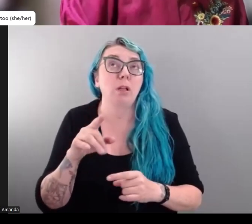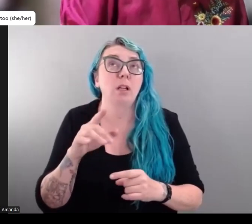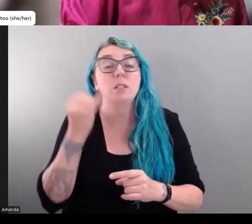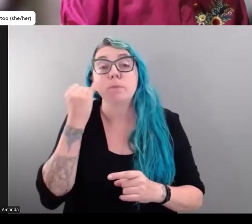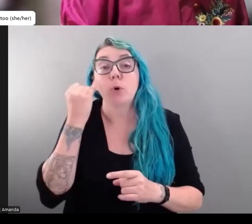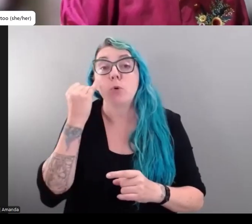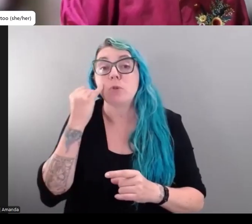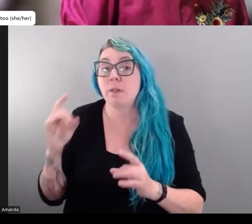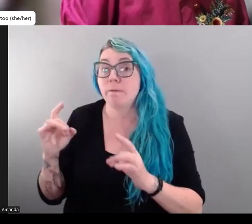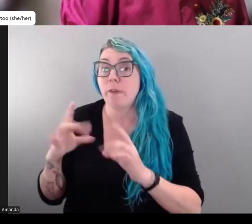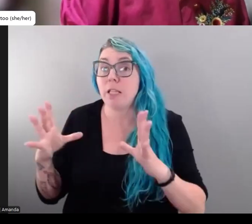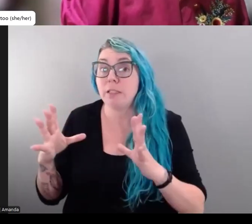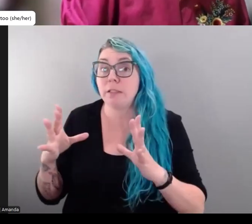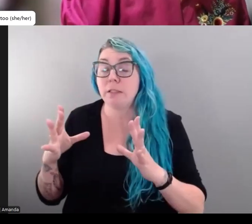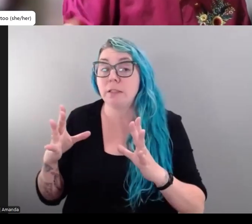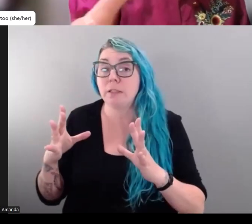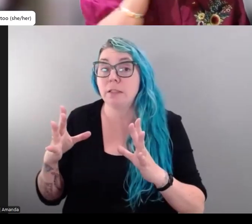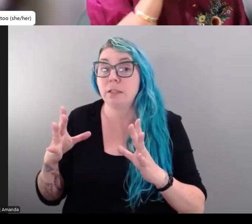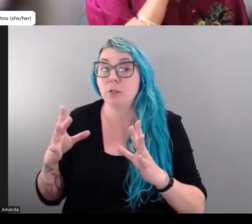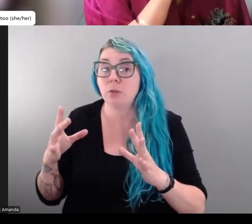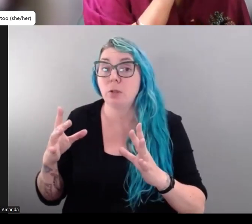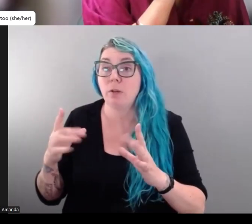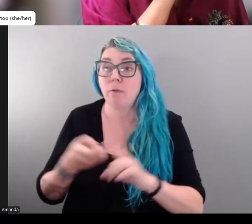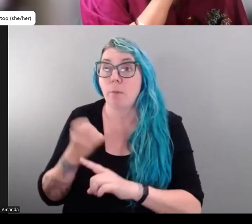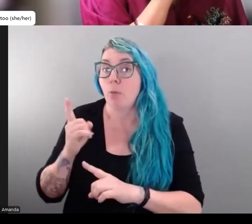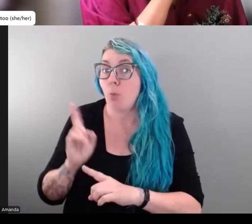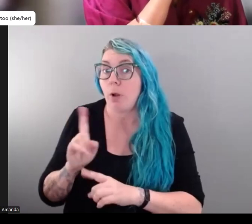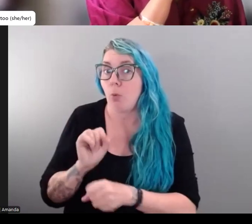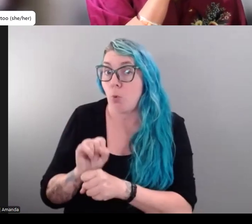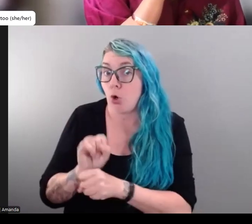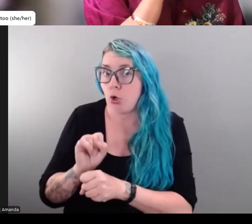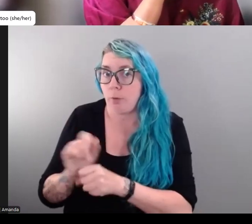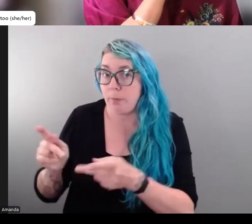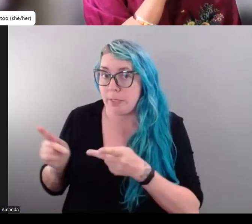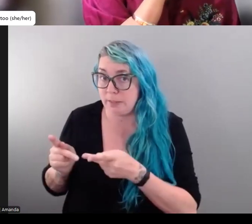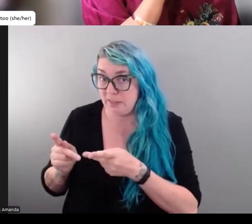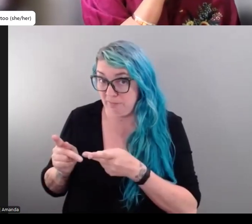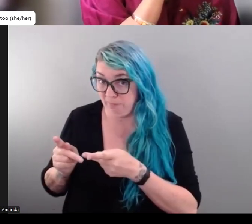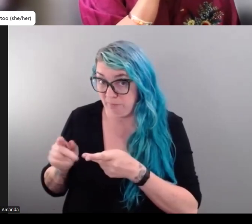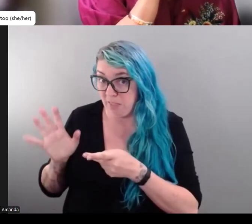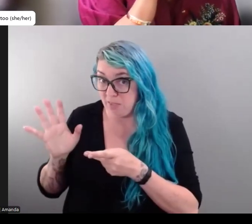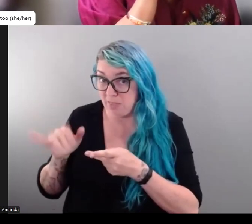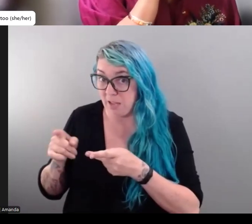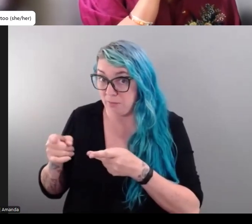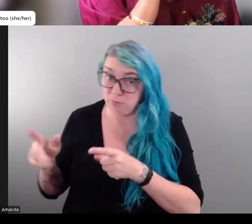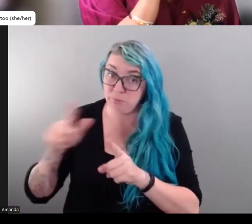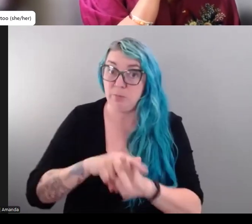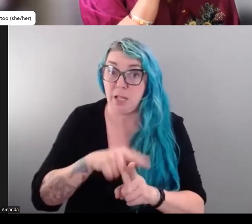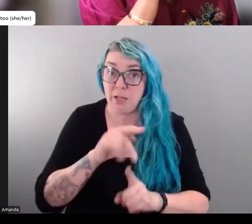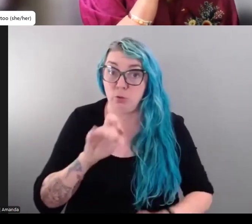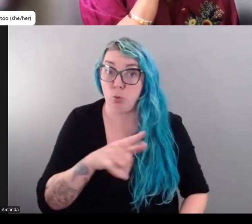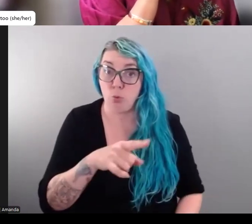So We do have some questions